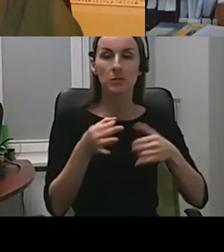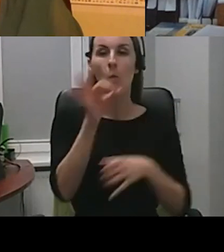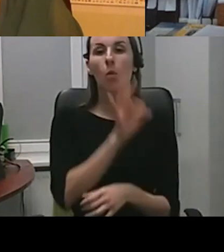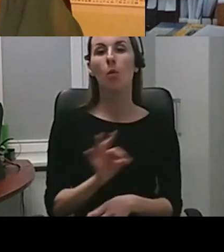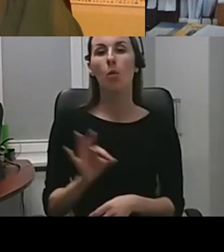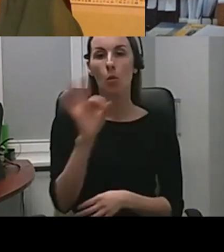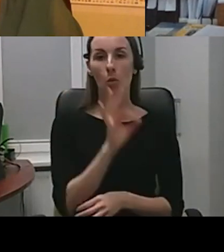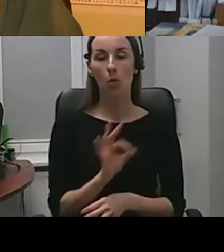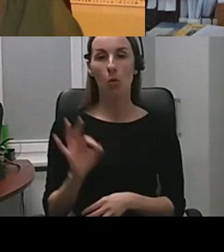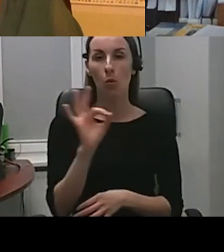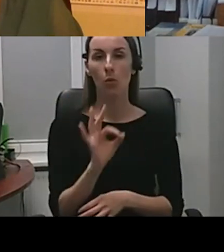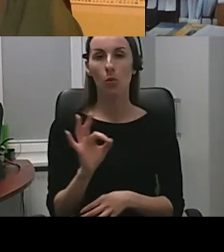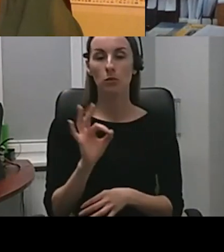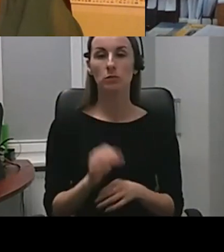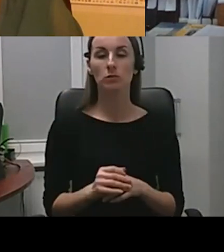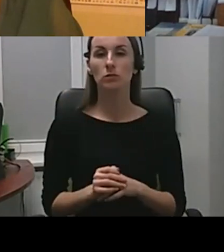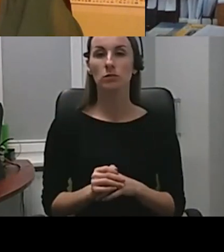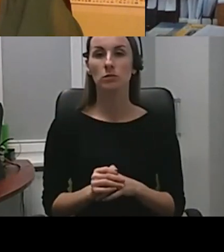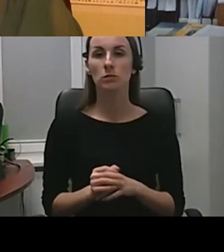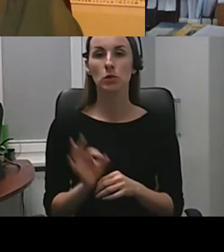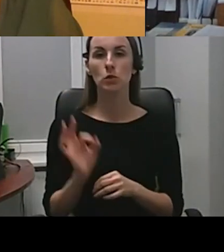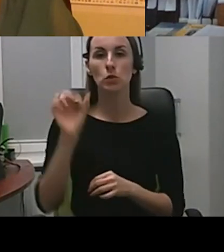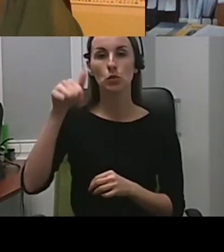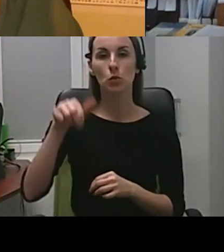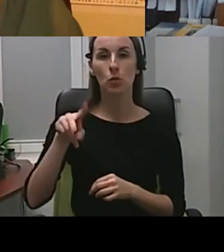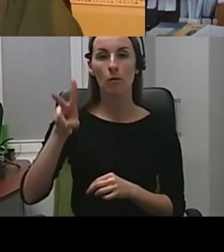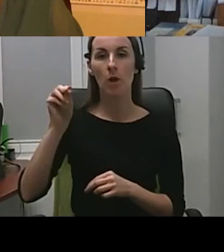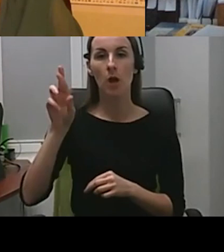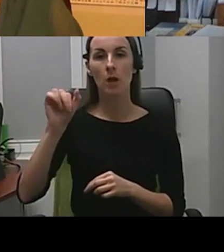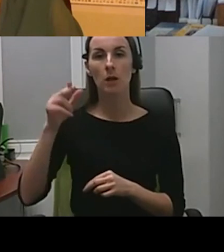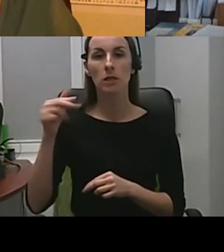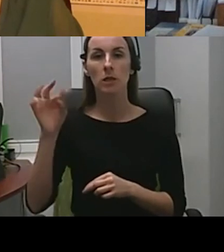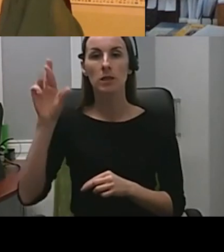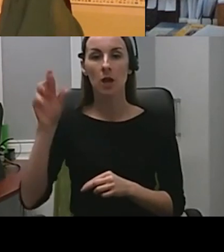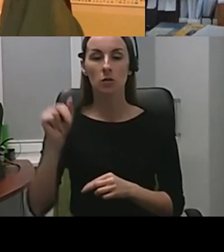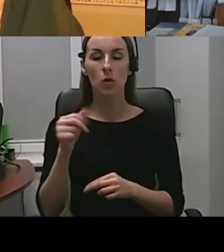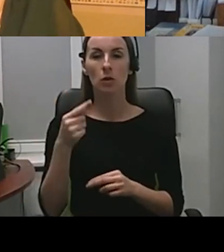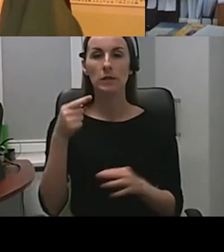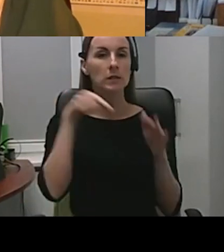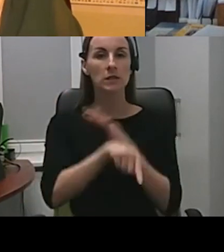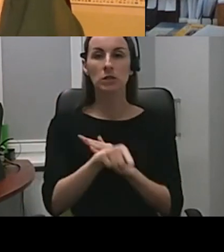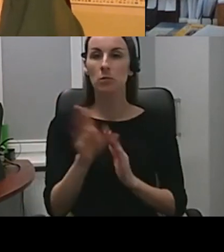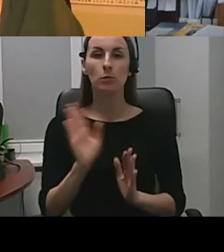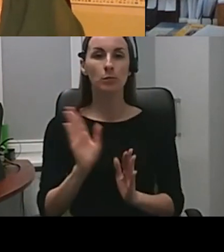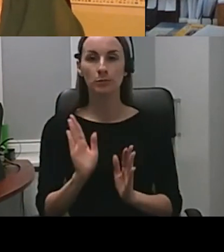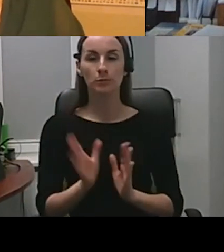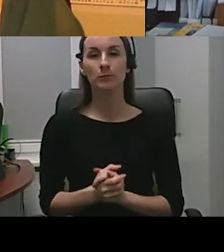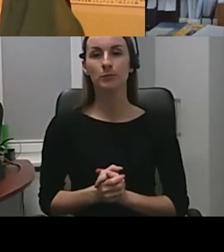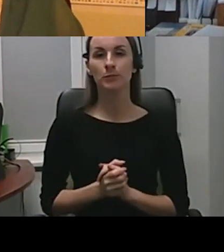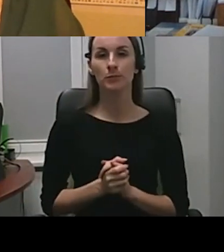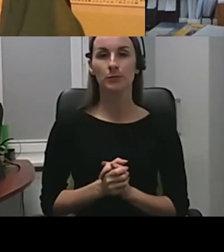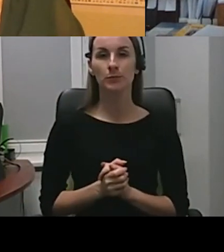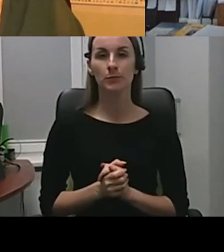and non-interference. Now, this reminds me of the international law approach of